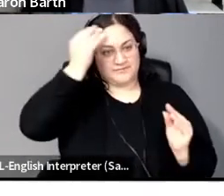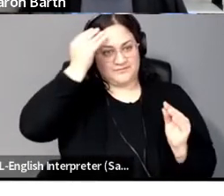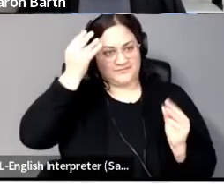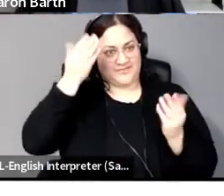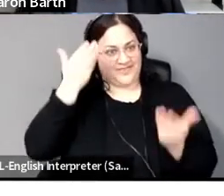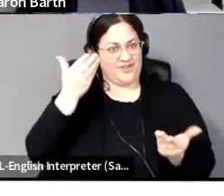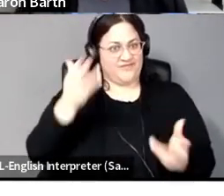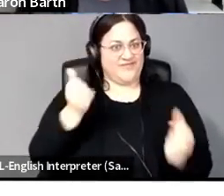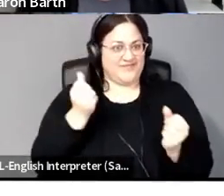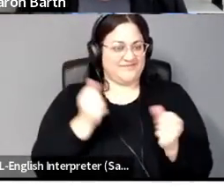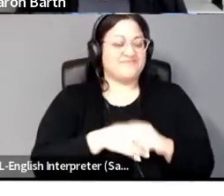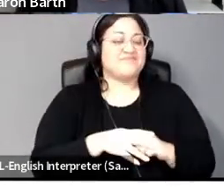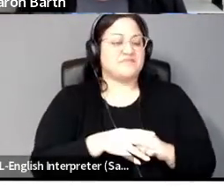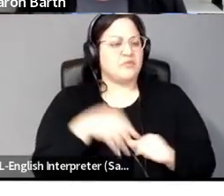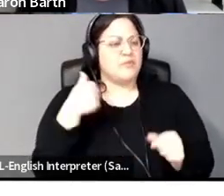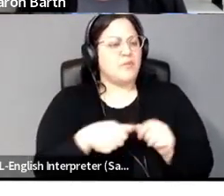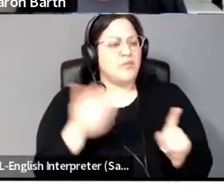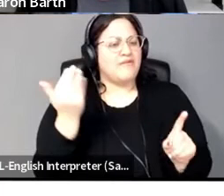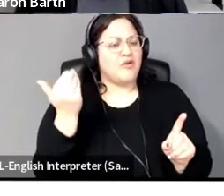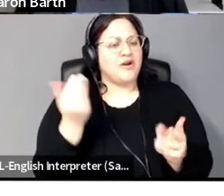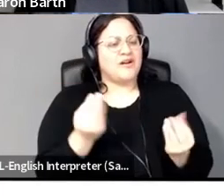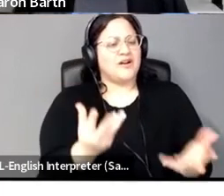question, right?